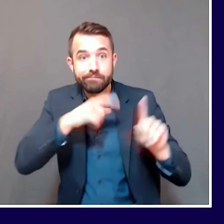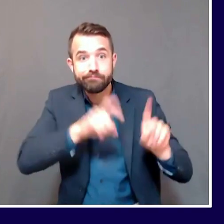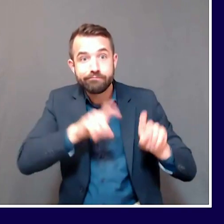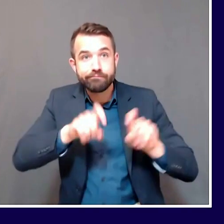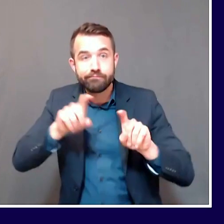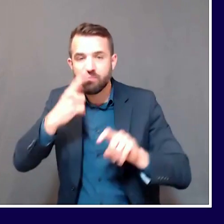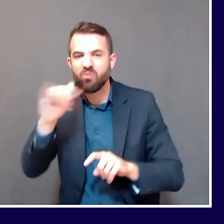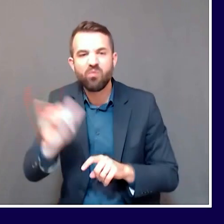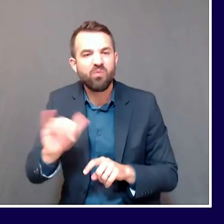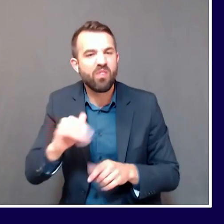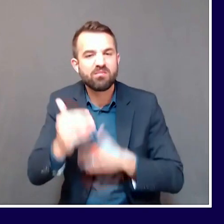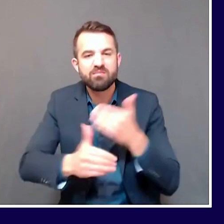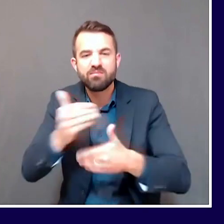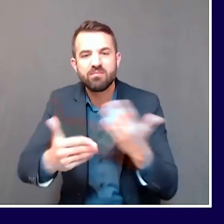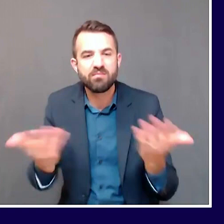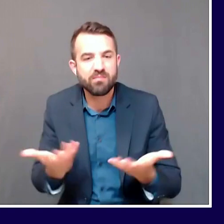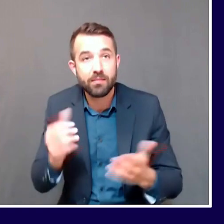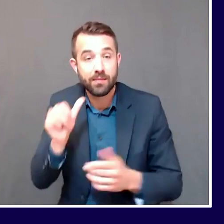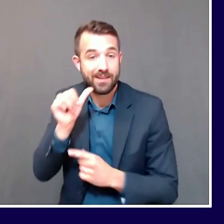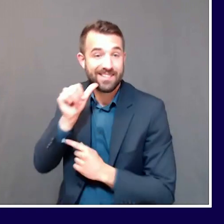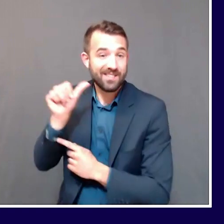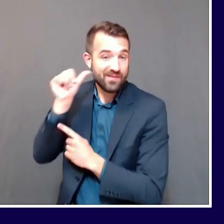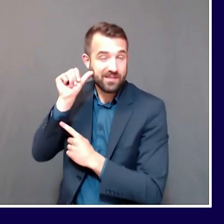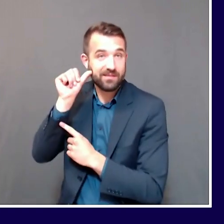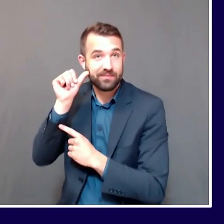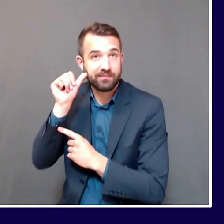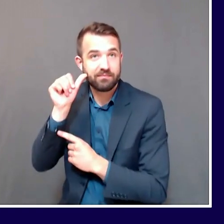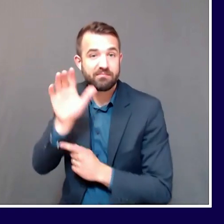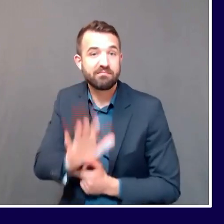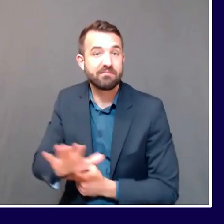yesterday alone in Maine, approximately